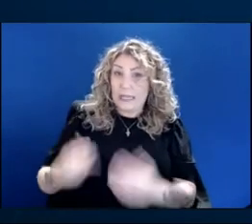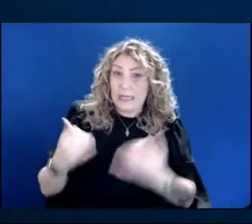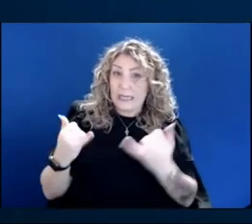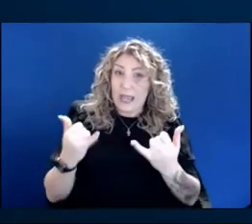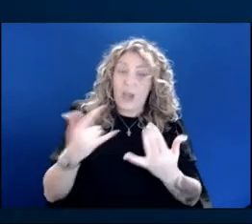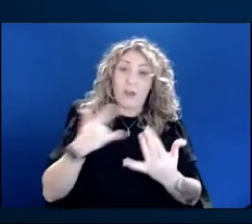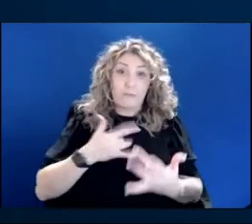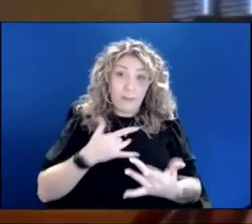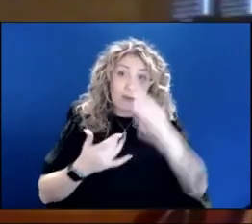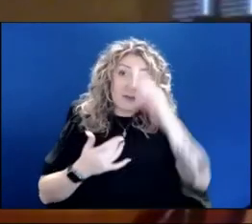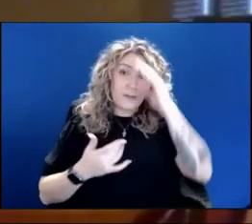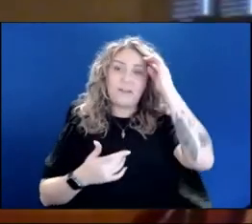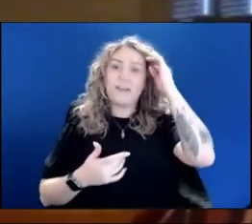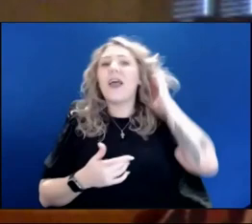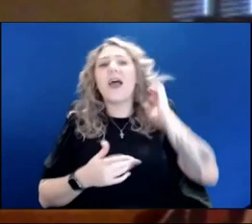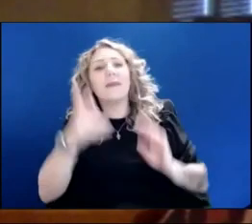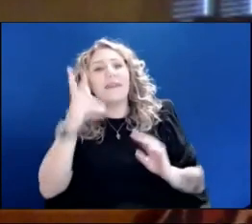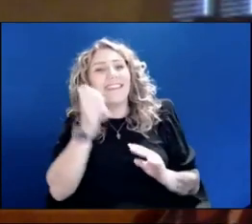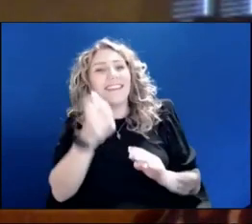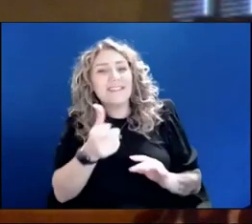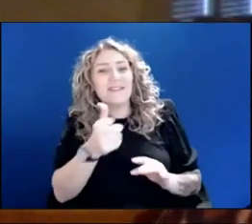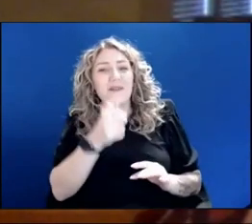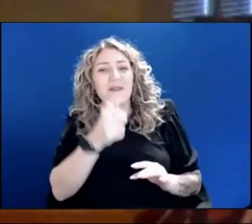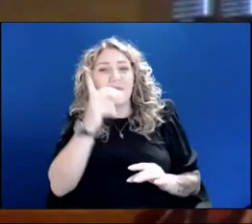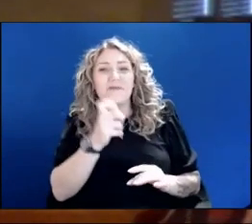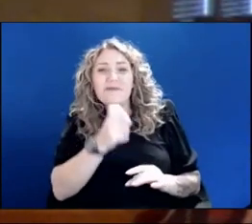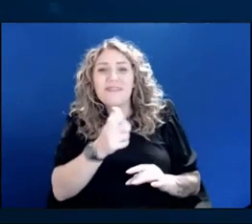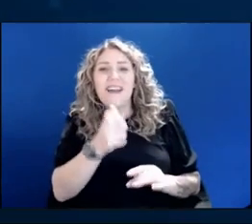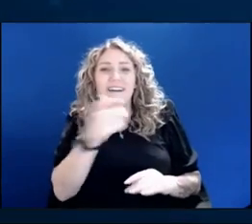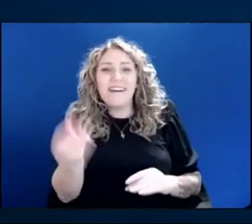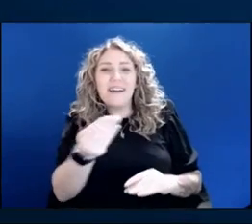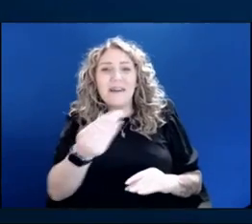I mean, listen to these guys. Who wouldn't want to give them? I'll give you my other kidney.